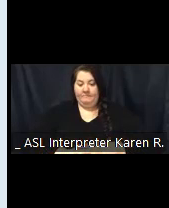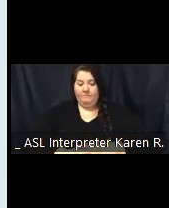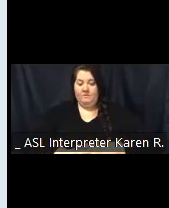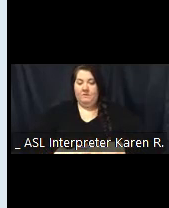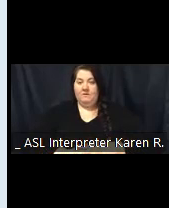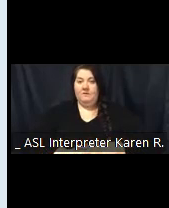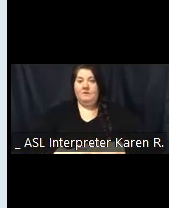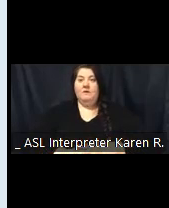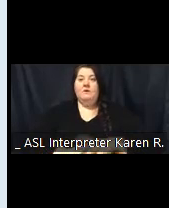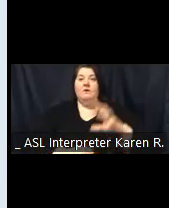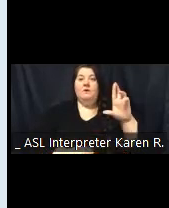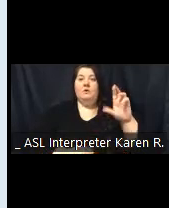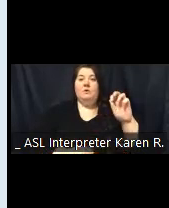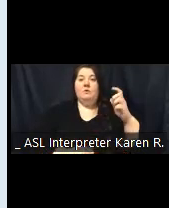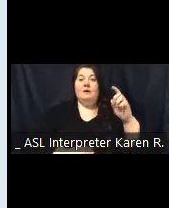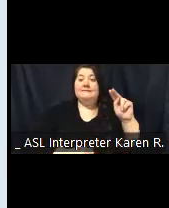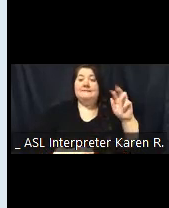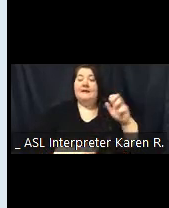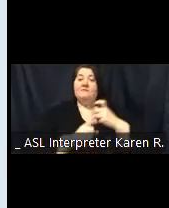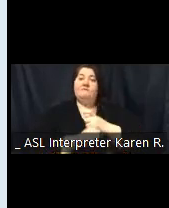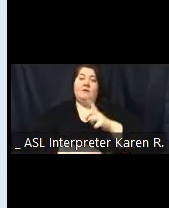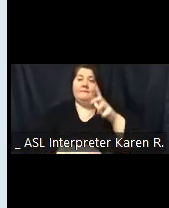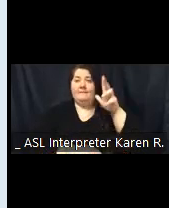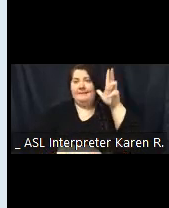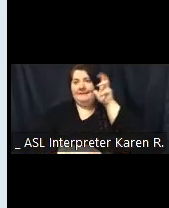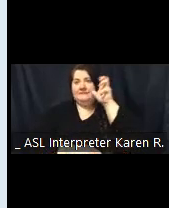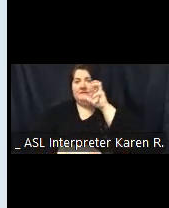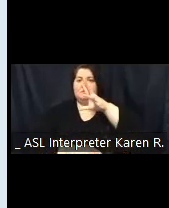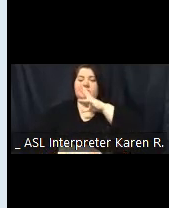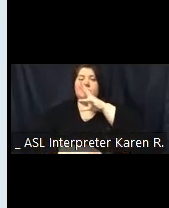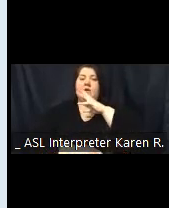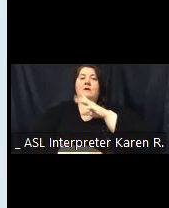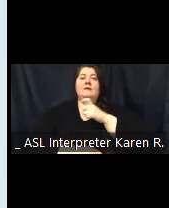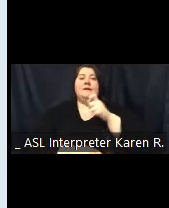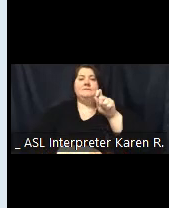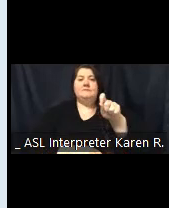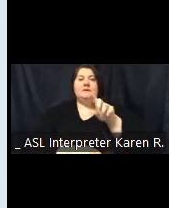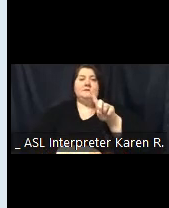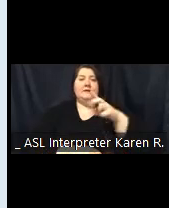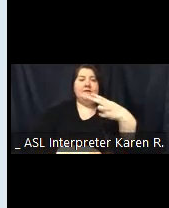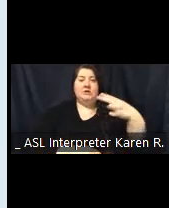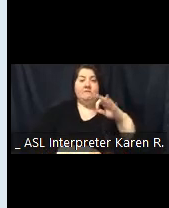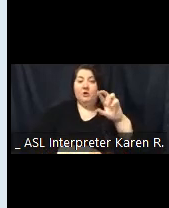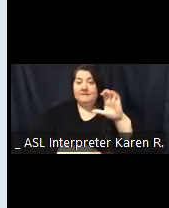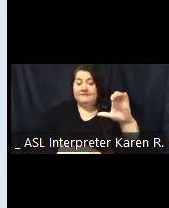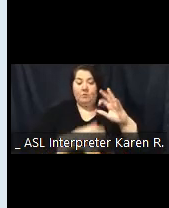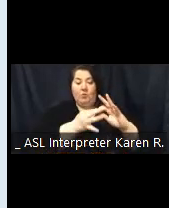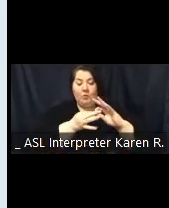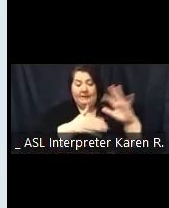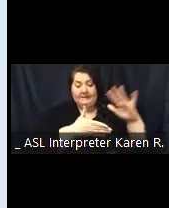This is Roxanne from Listen and Talk. The next bullet point is DHH FRCs coordinate scheduling